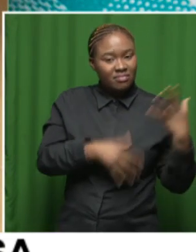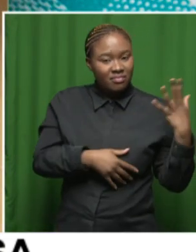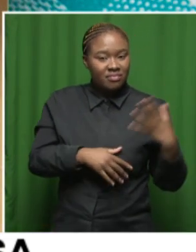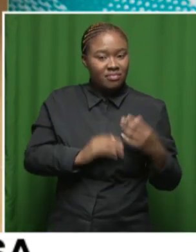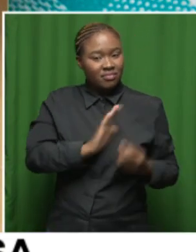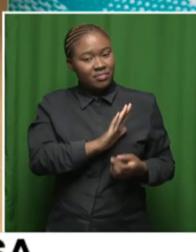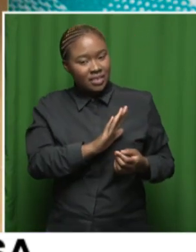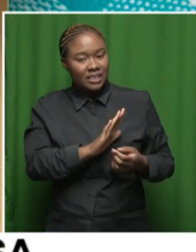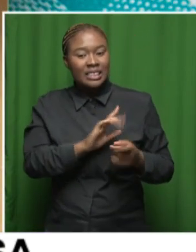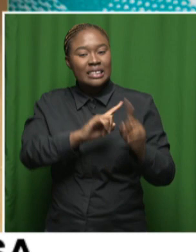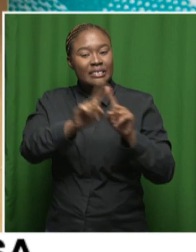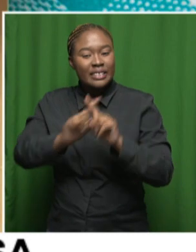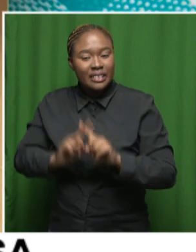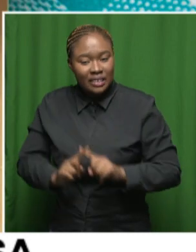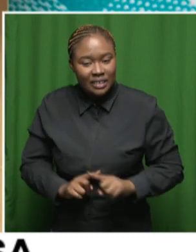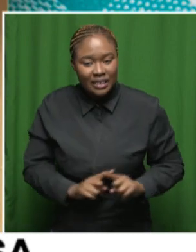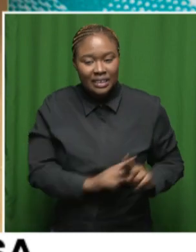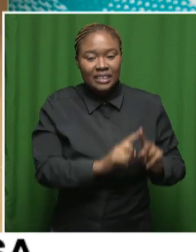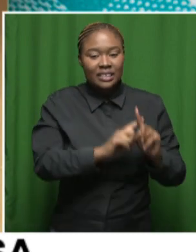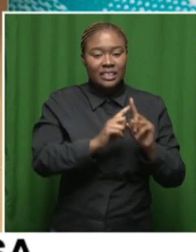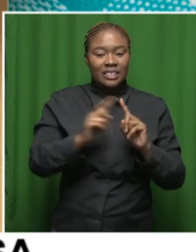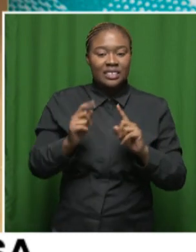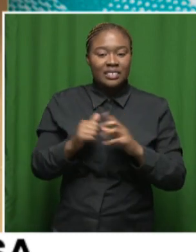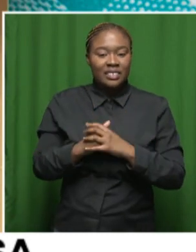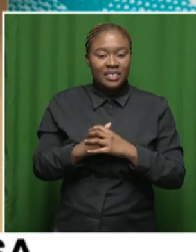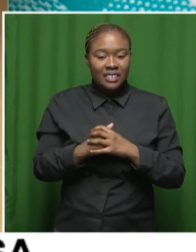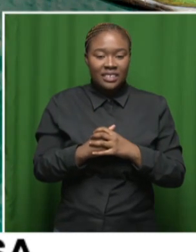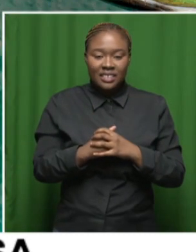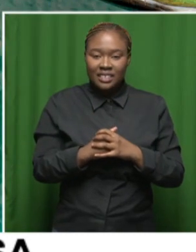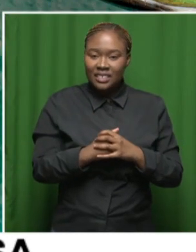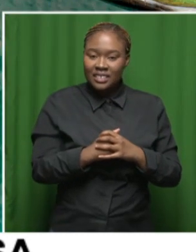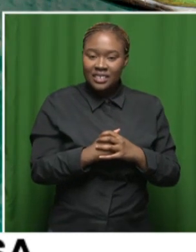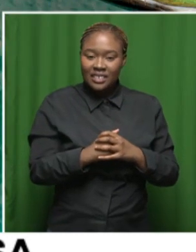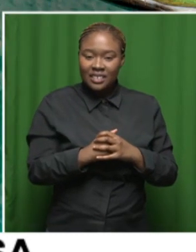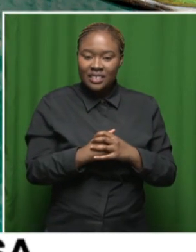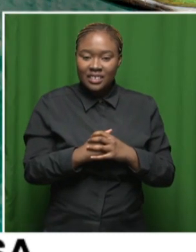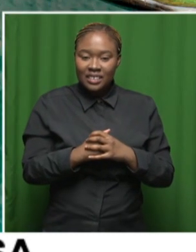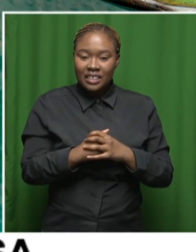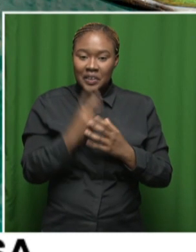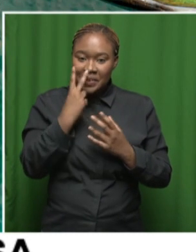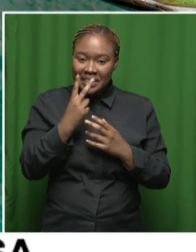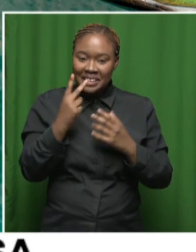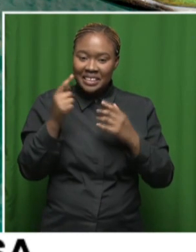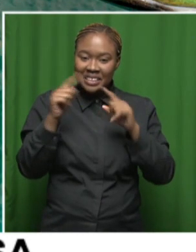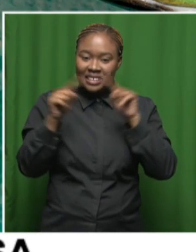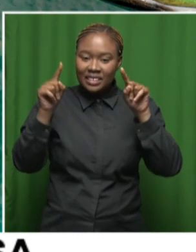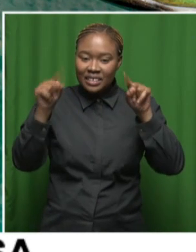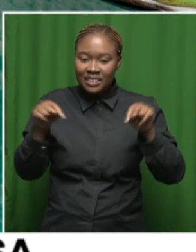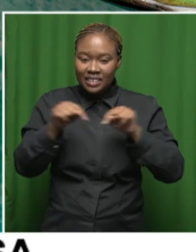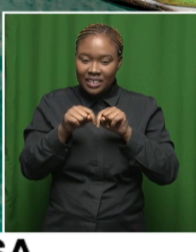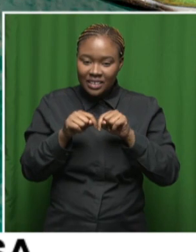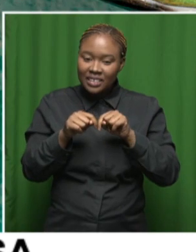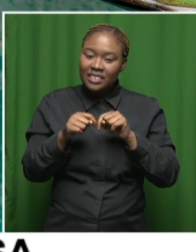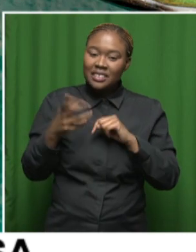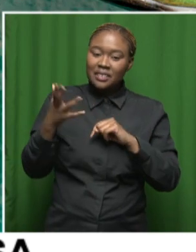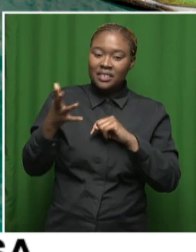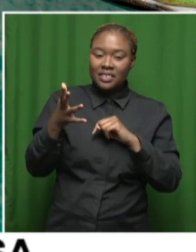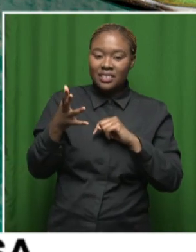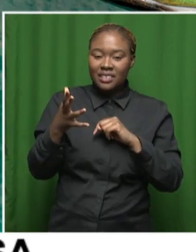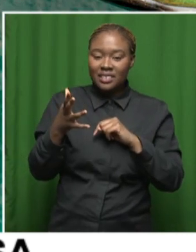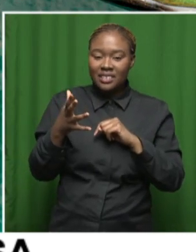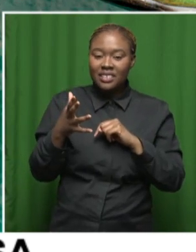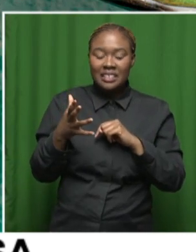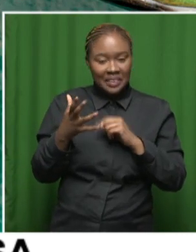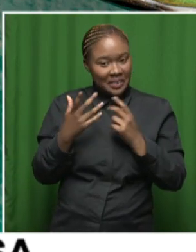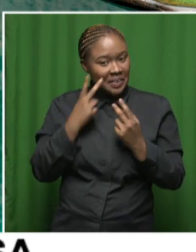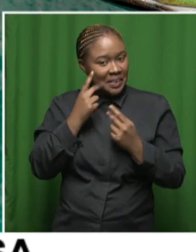boerewors even with a lovely relish that you can make in your air fryer. On the screen there you see the bobotie. We've got a